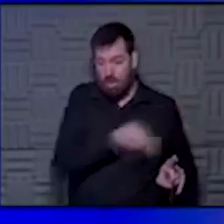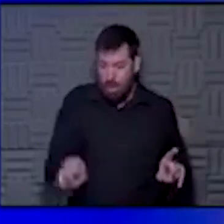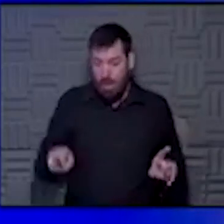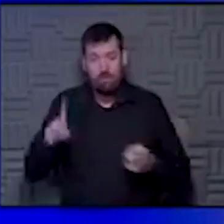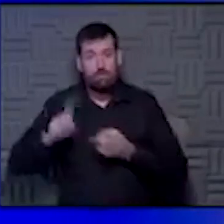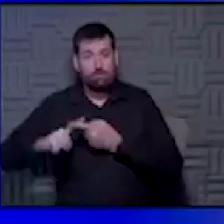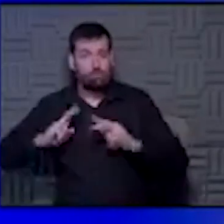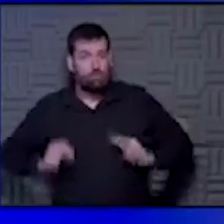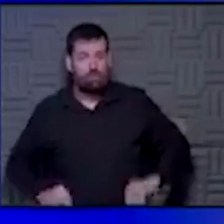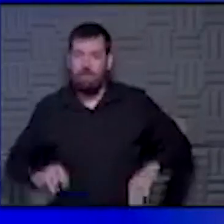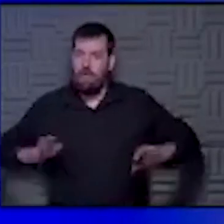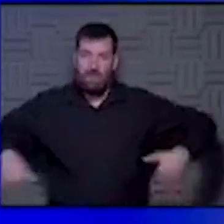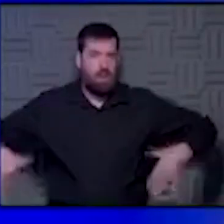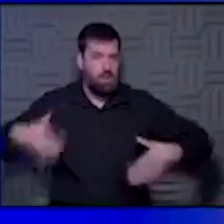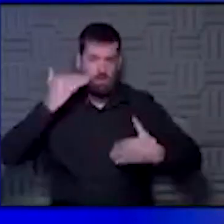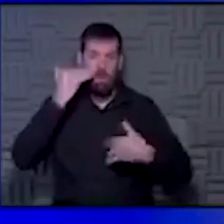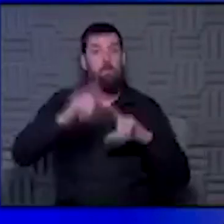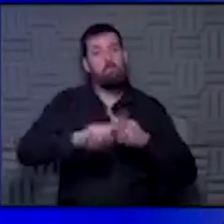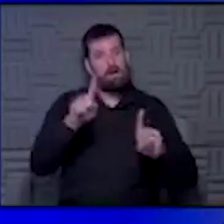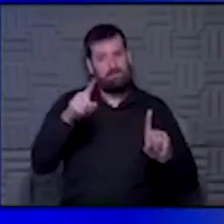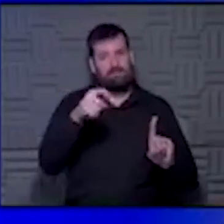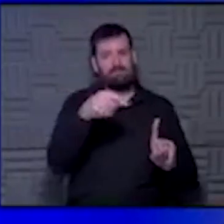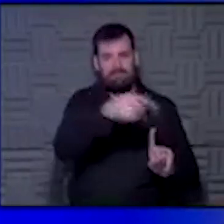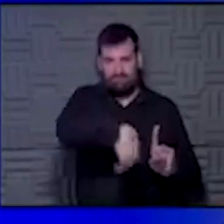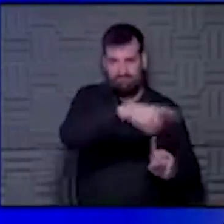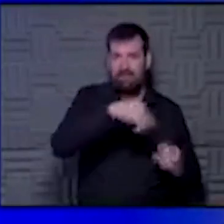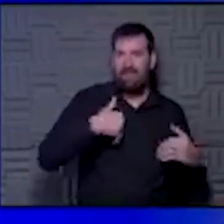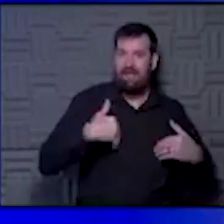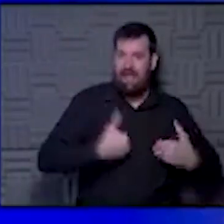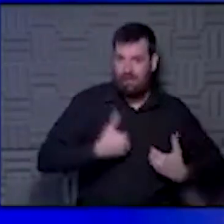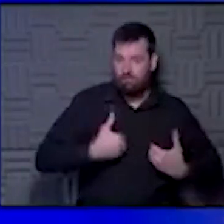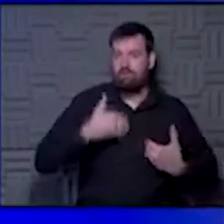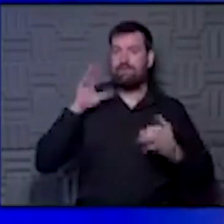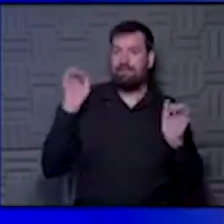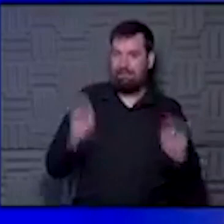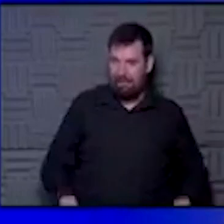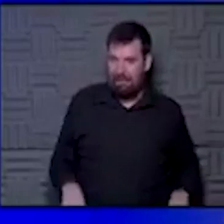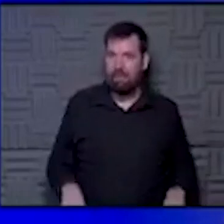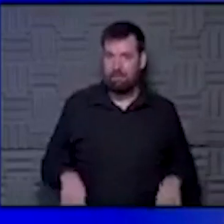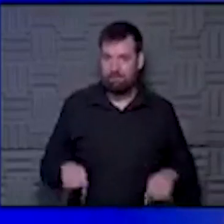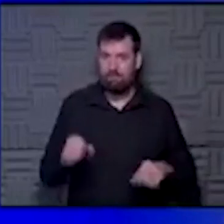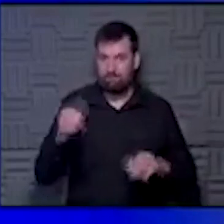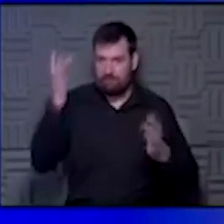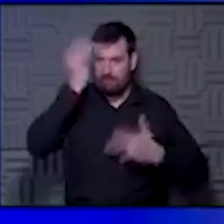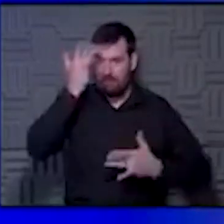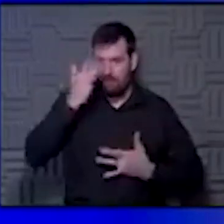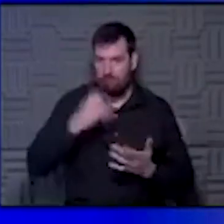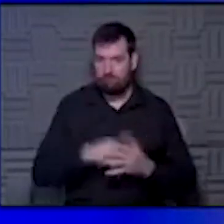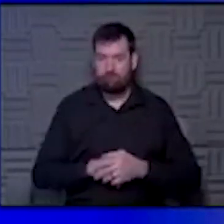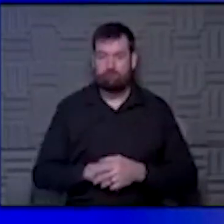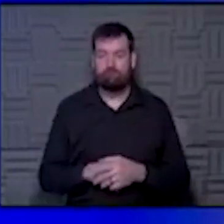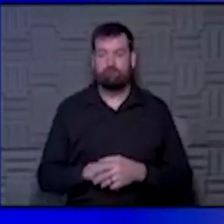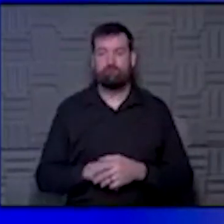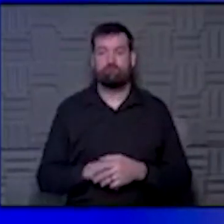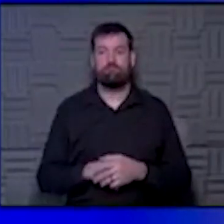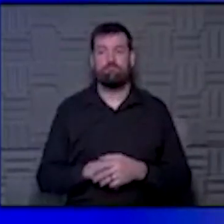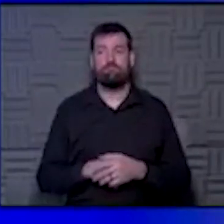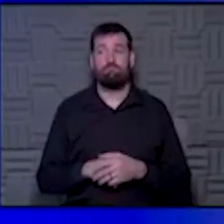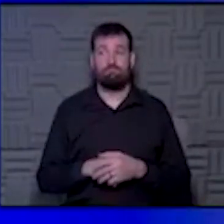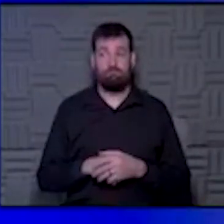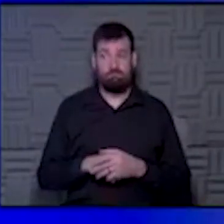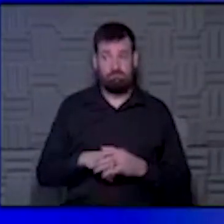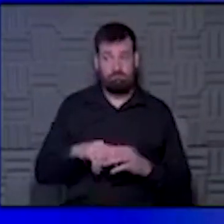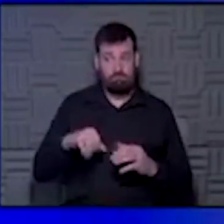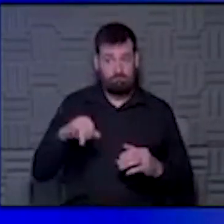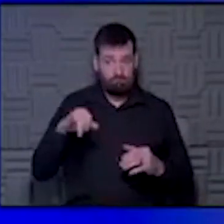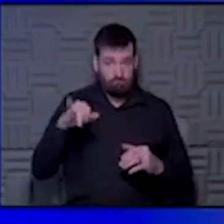do know that animals do get sick with this novel coronavirus. So we still need to find out if this